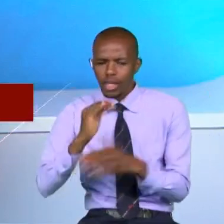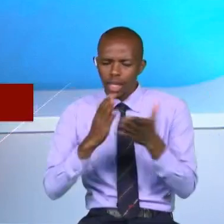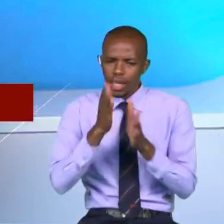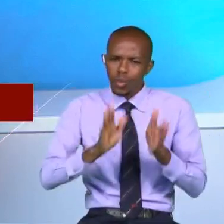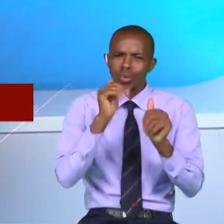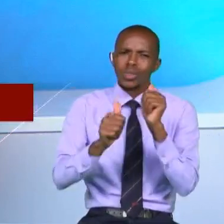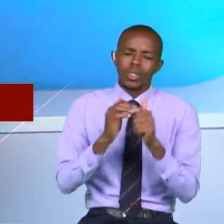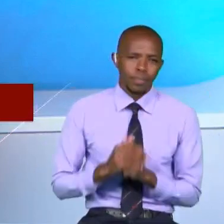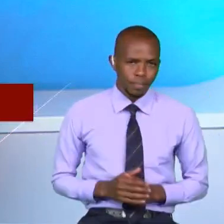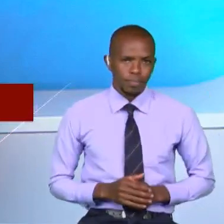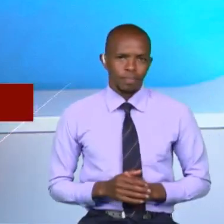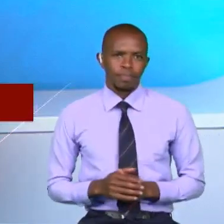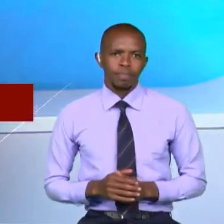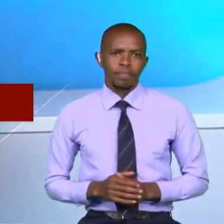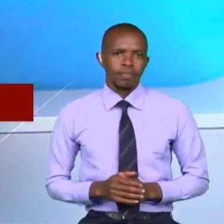way?